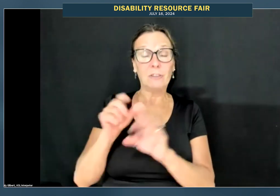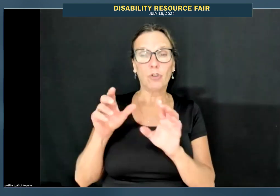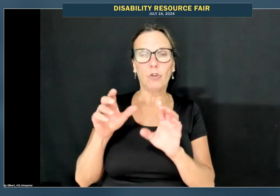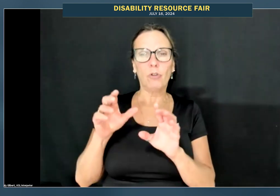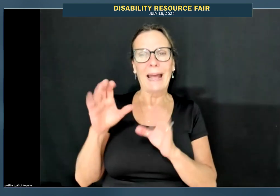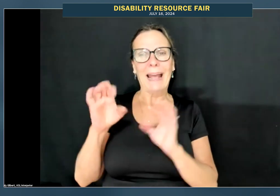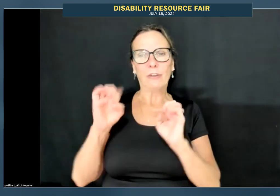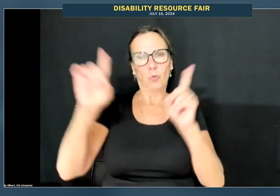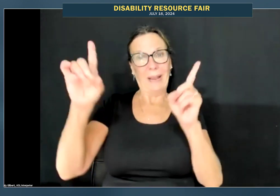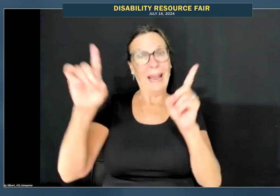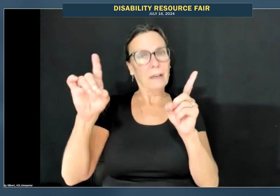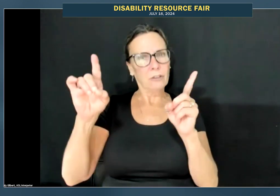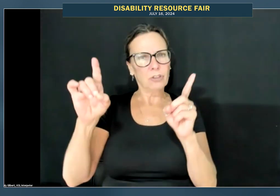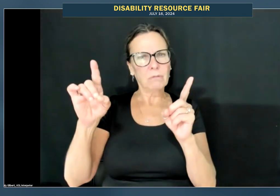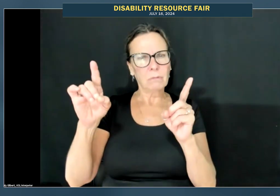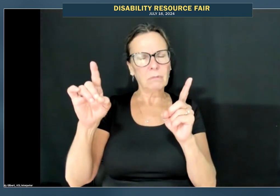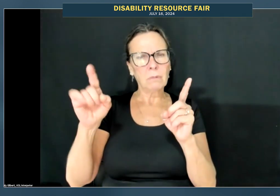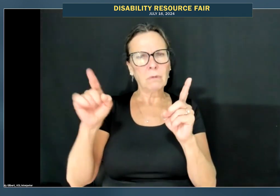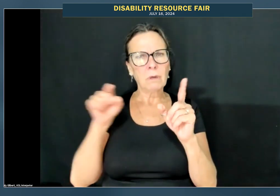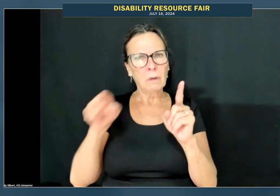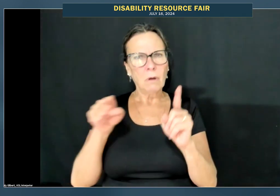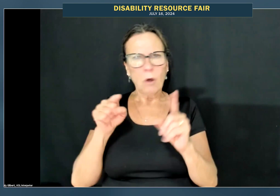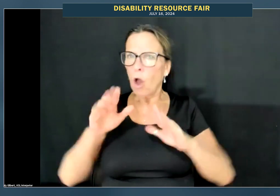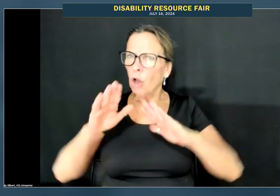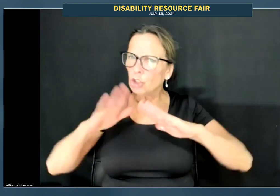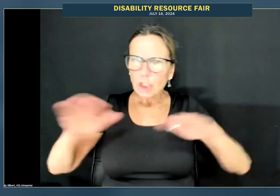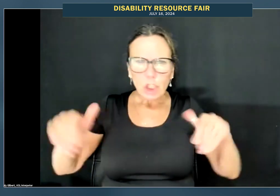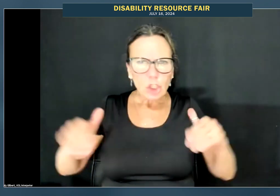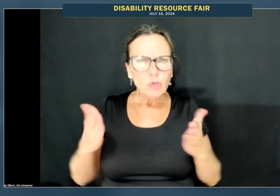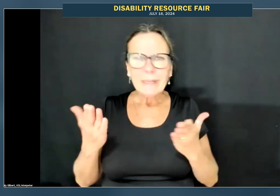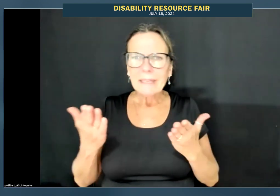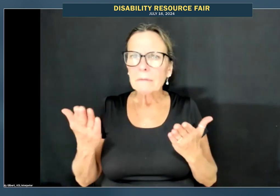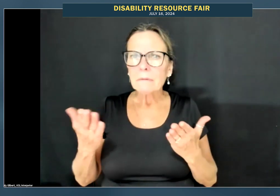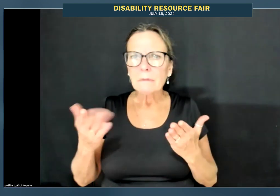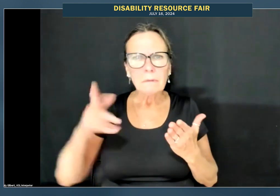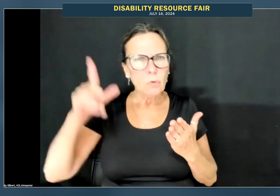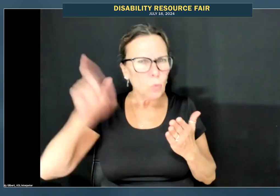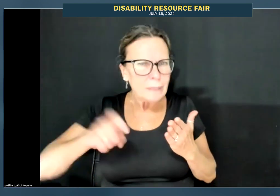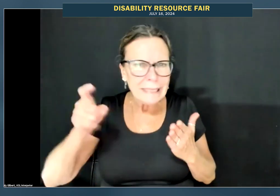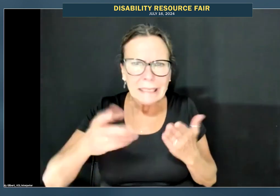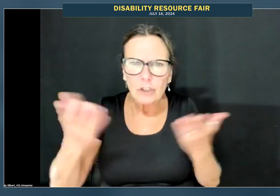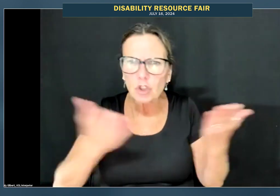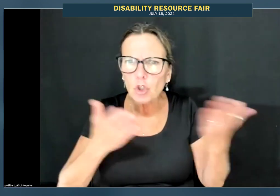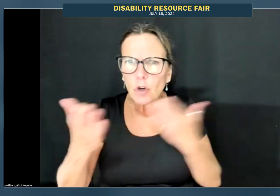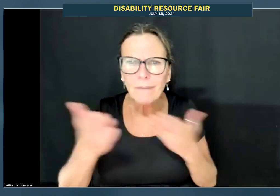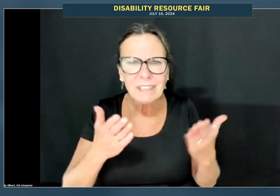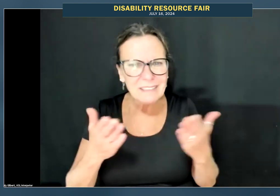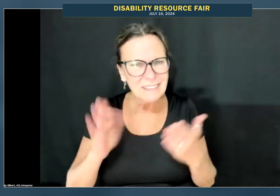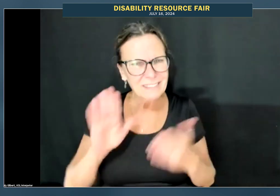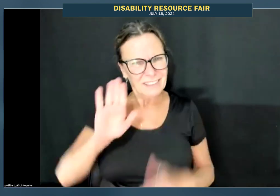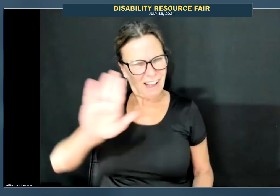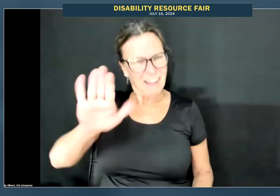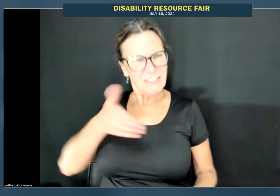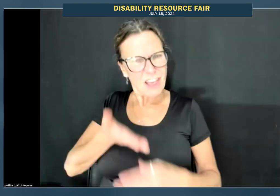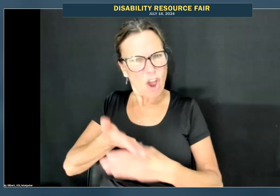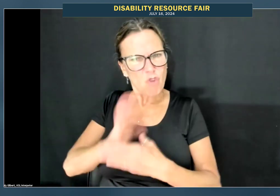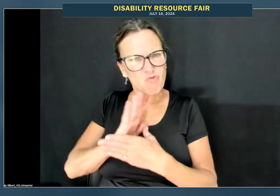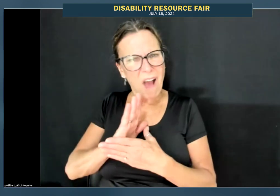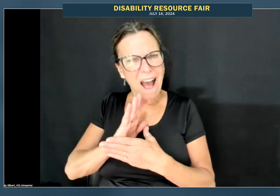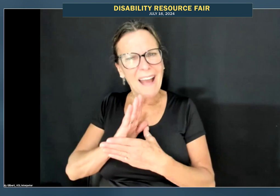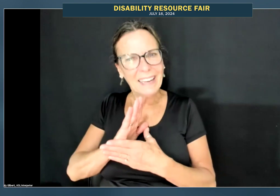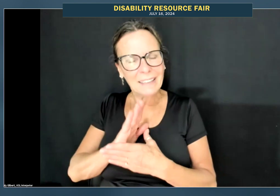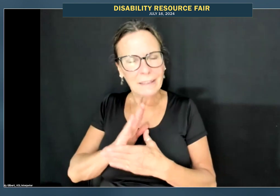entitlement to a child that needs services or programming in order